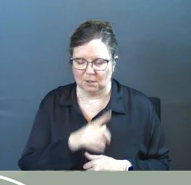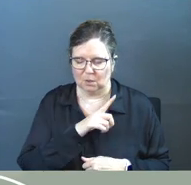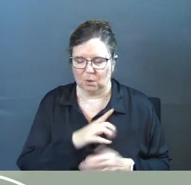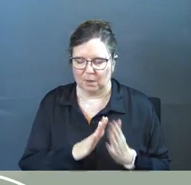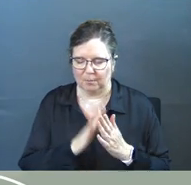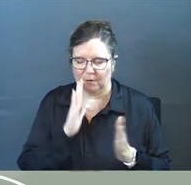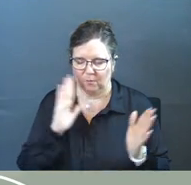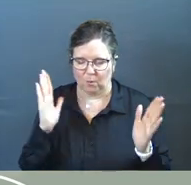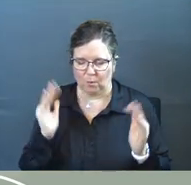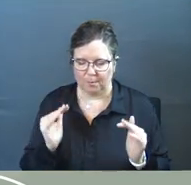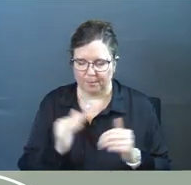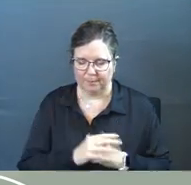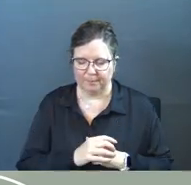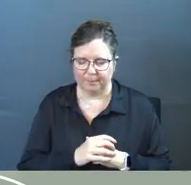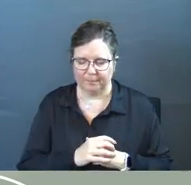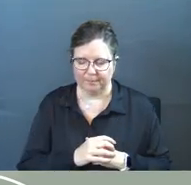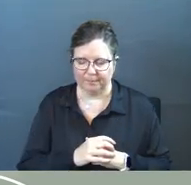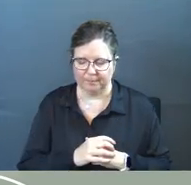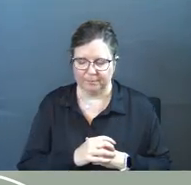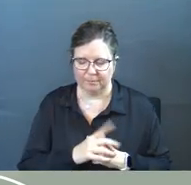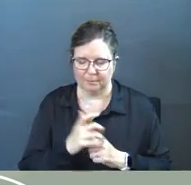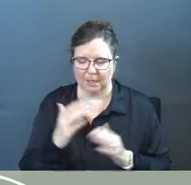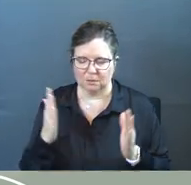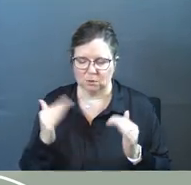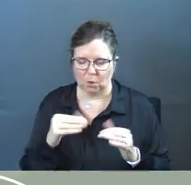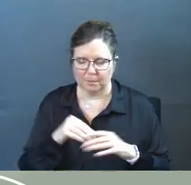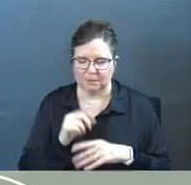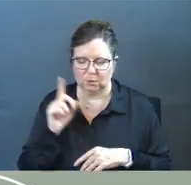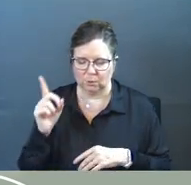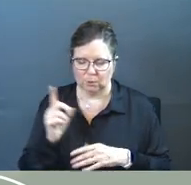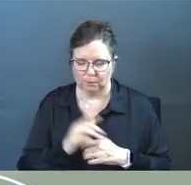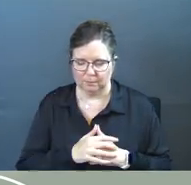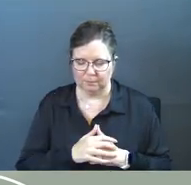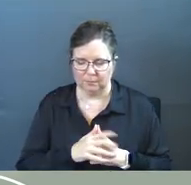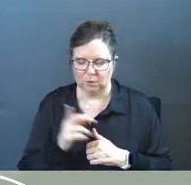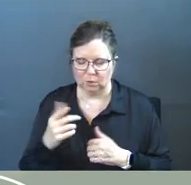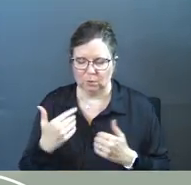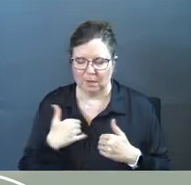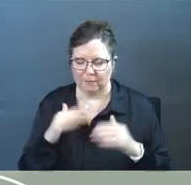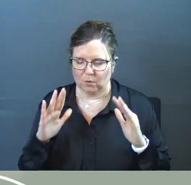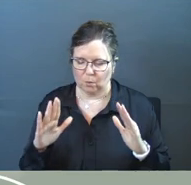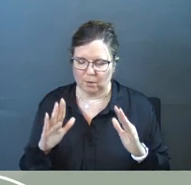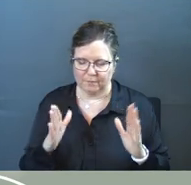Lord, I pray for hope because our hope is in you. God, you